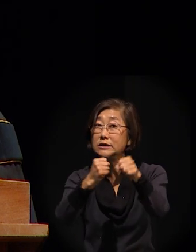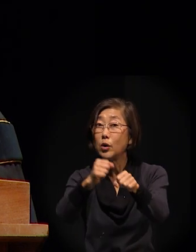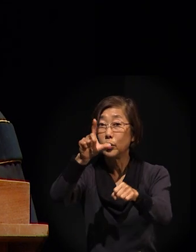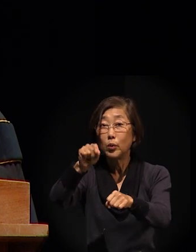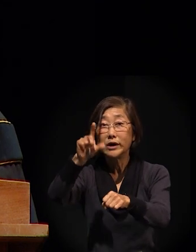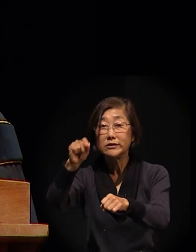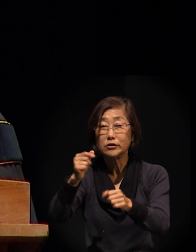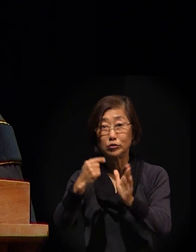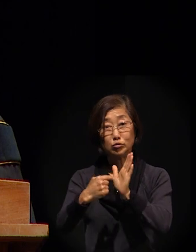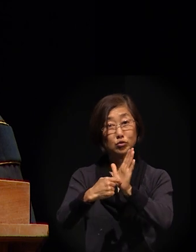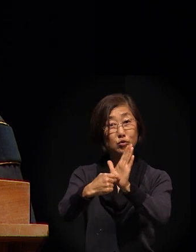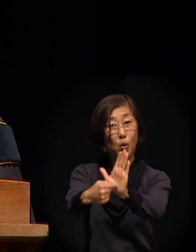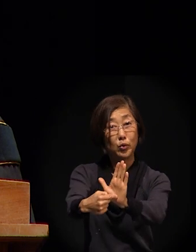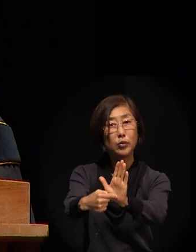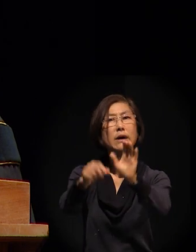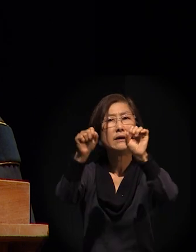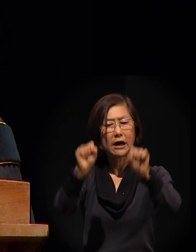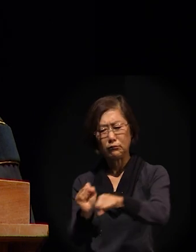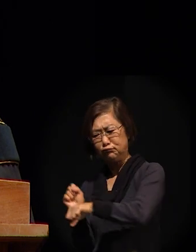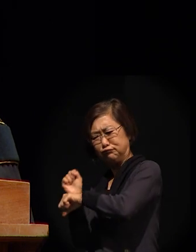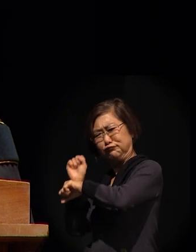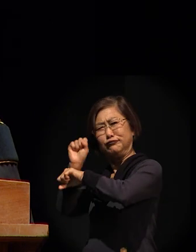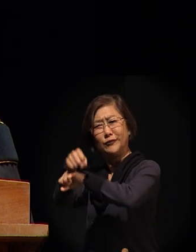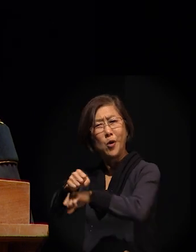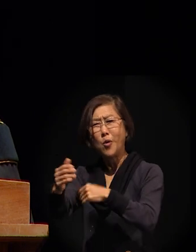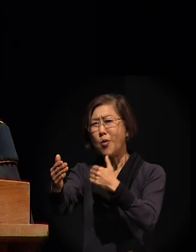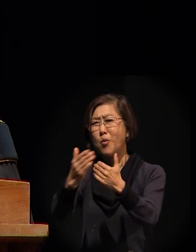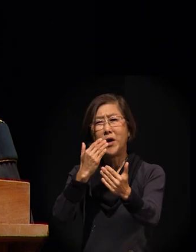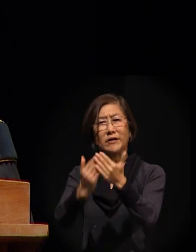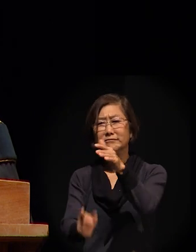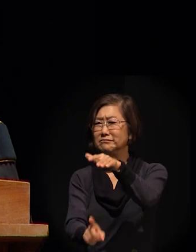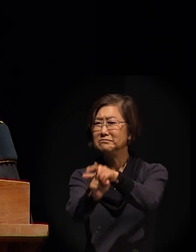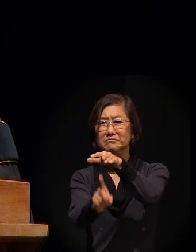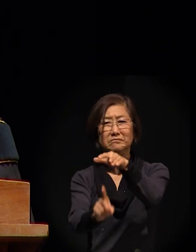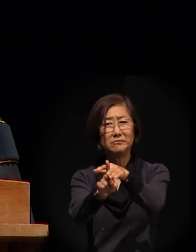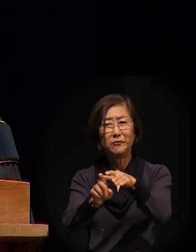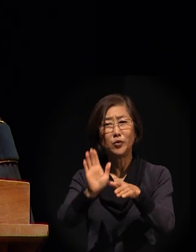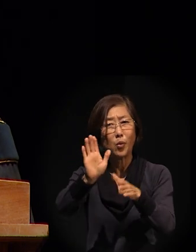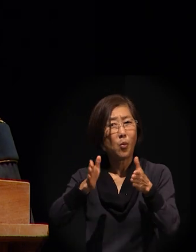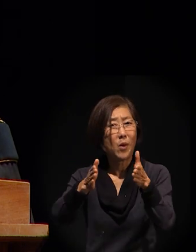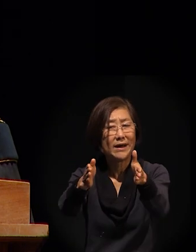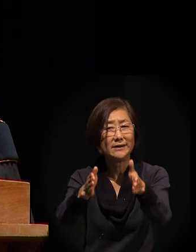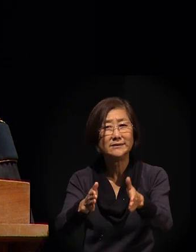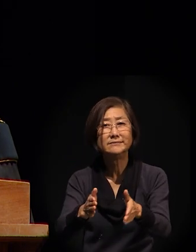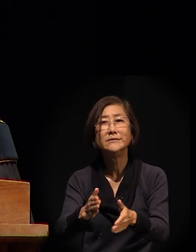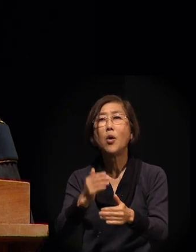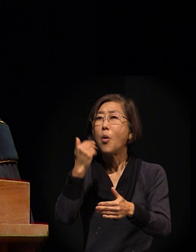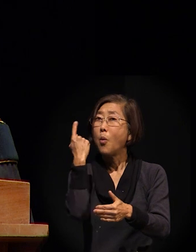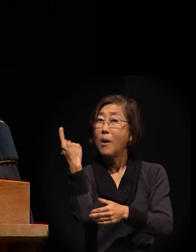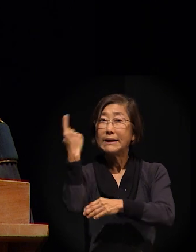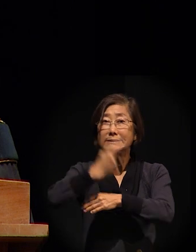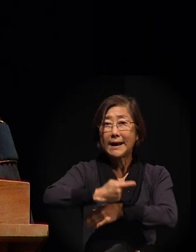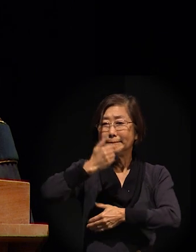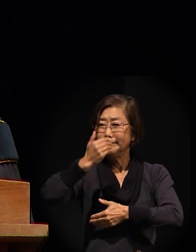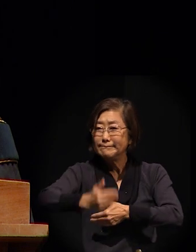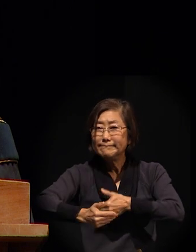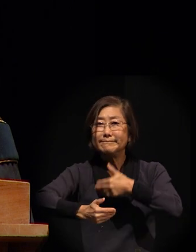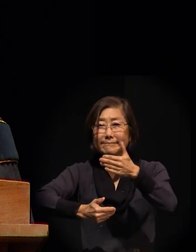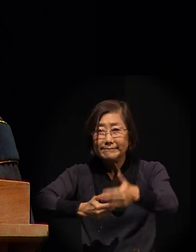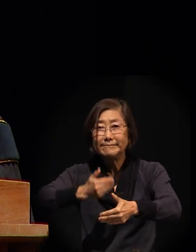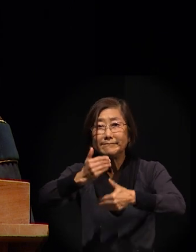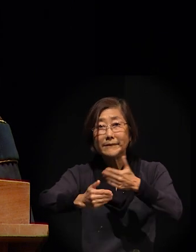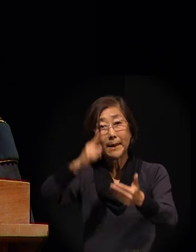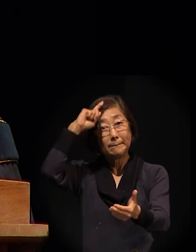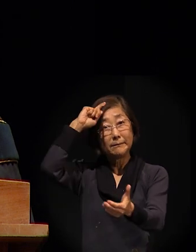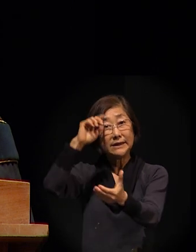forward, remember that 2020 has shown you that you can overcome whatever comes your way.